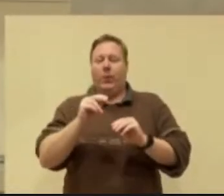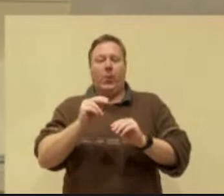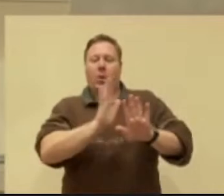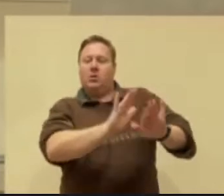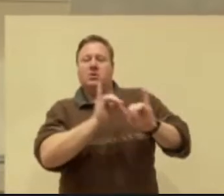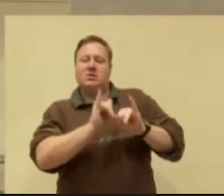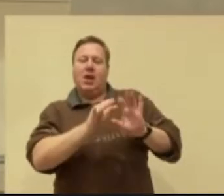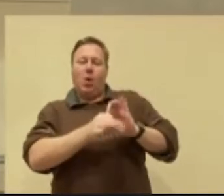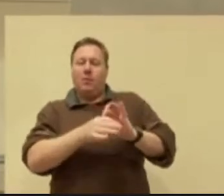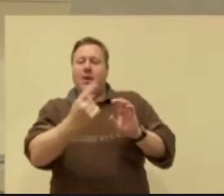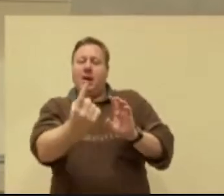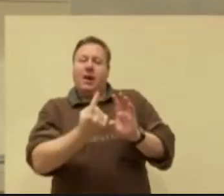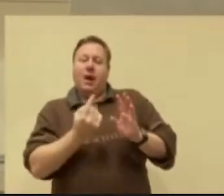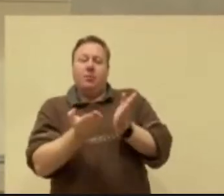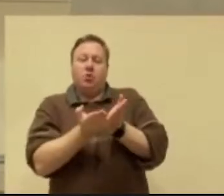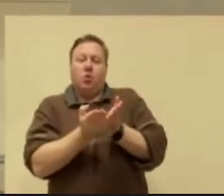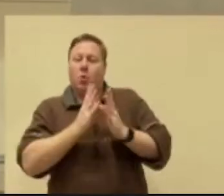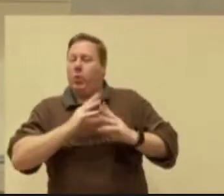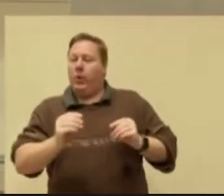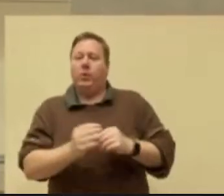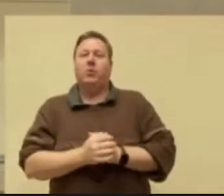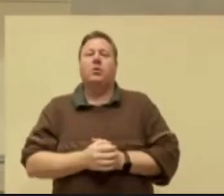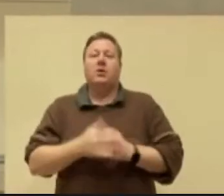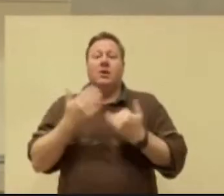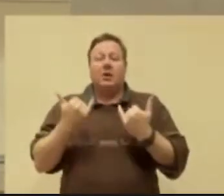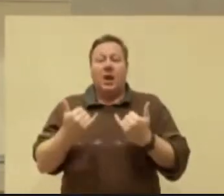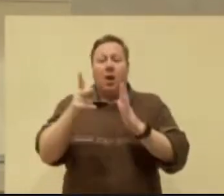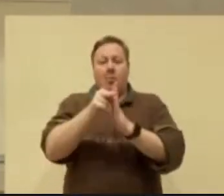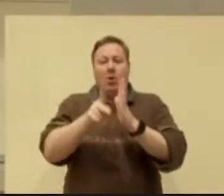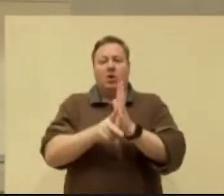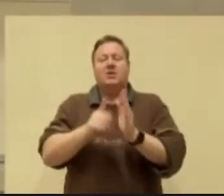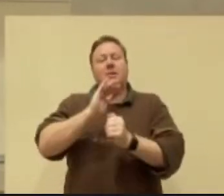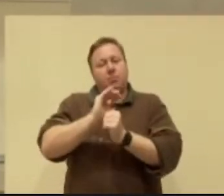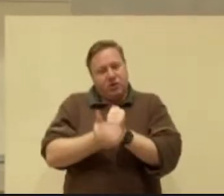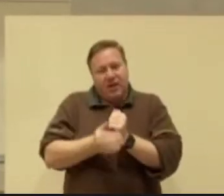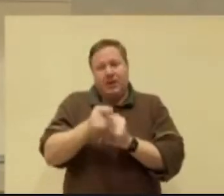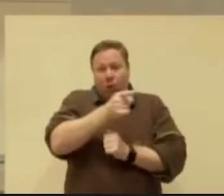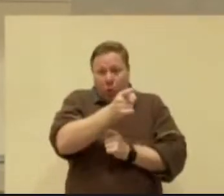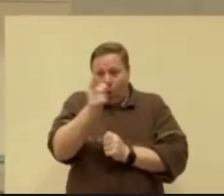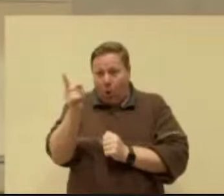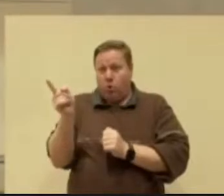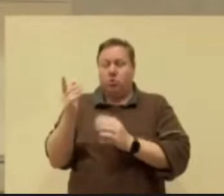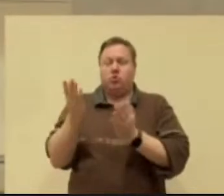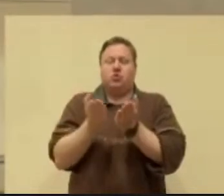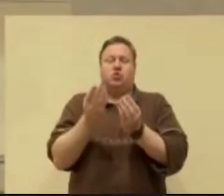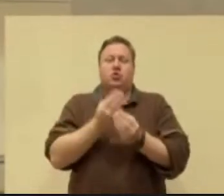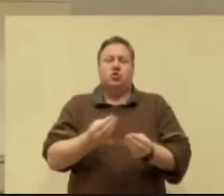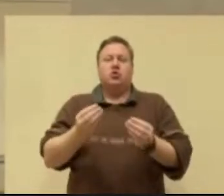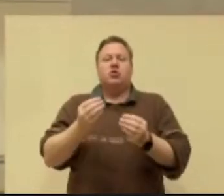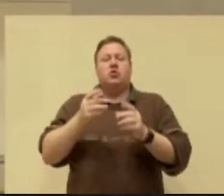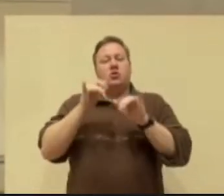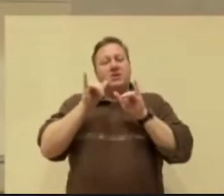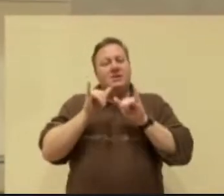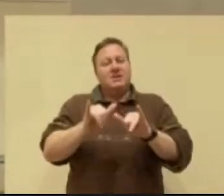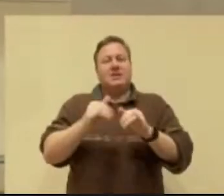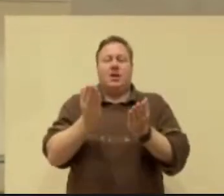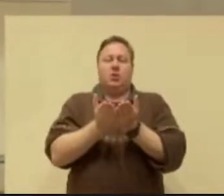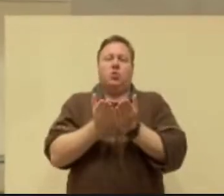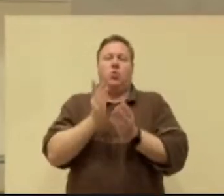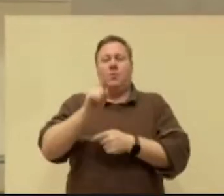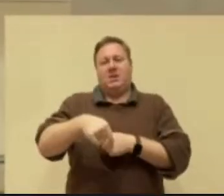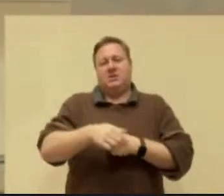you can no longer stay now now the policy is protecting those children to show that they remain in school